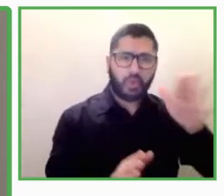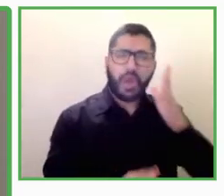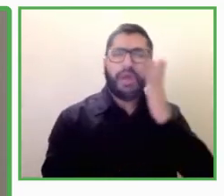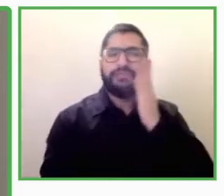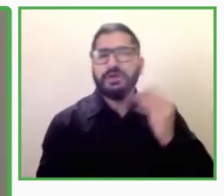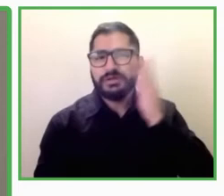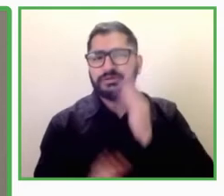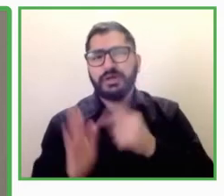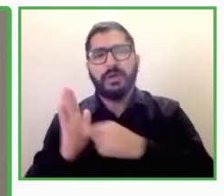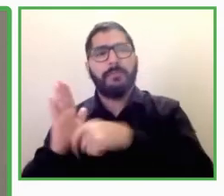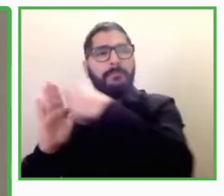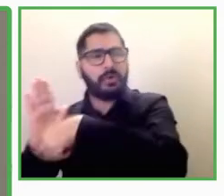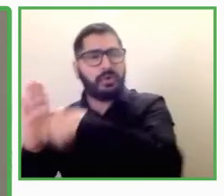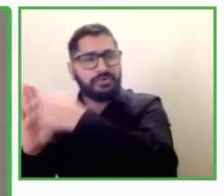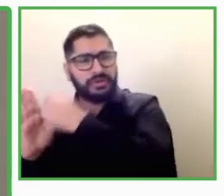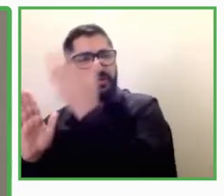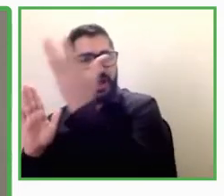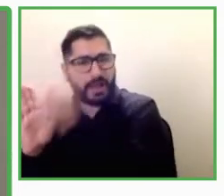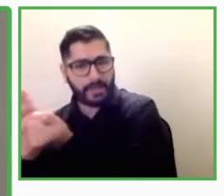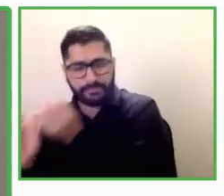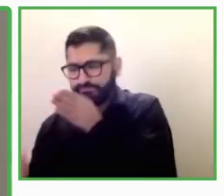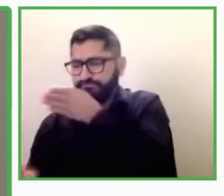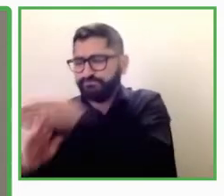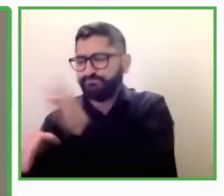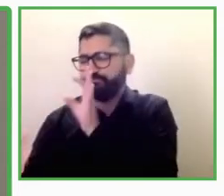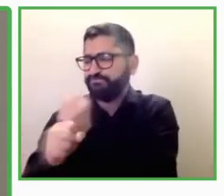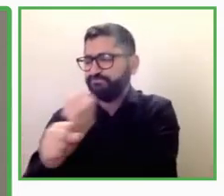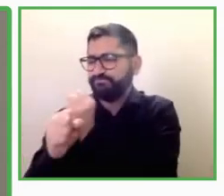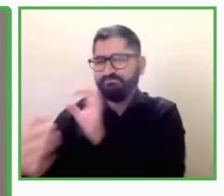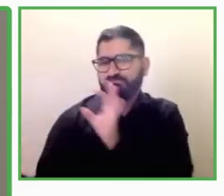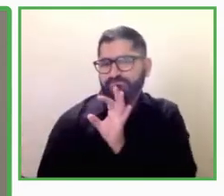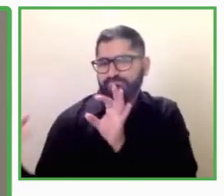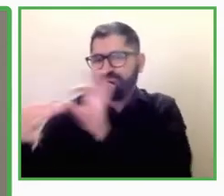we do with the Inter-American Bank for Development